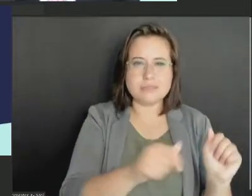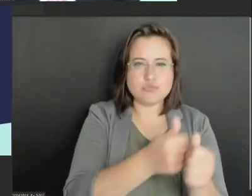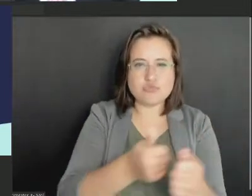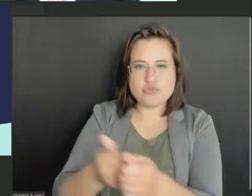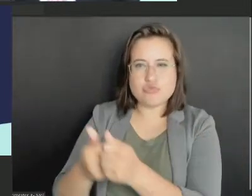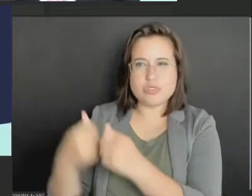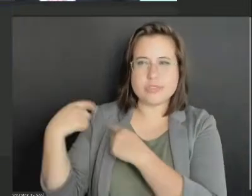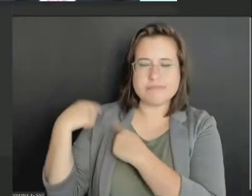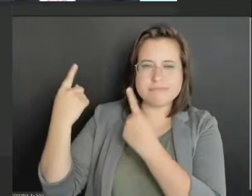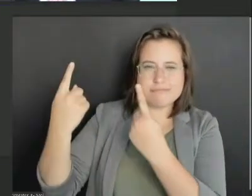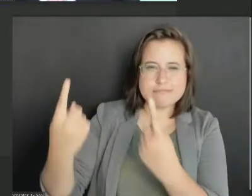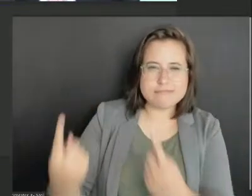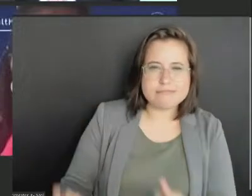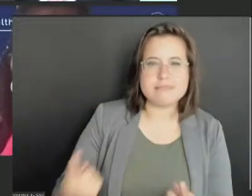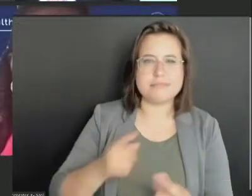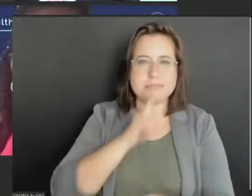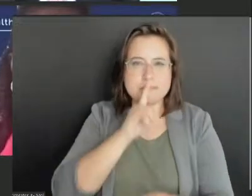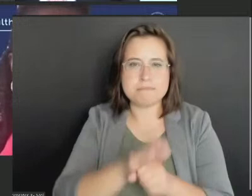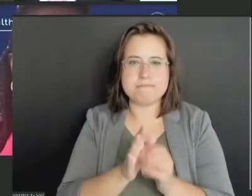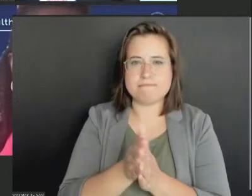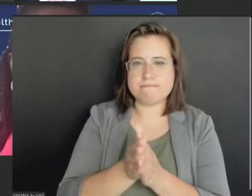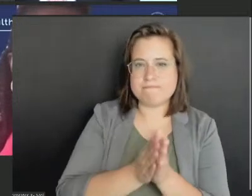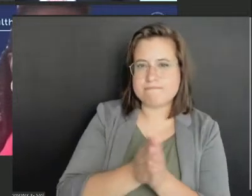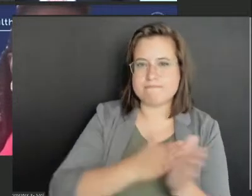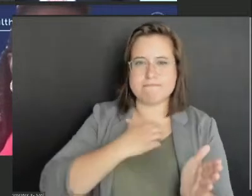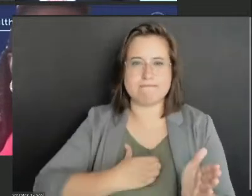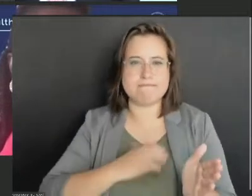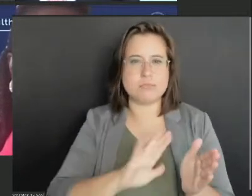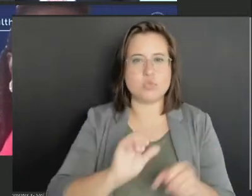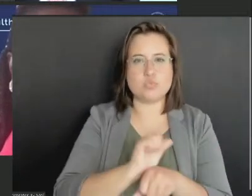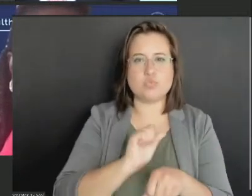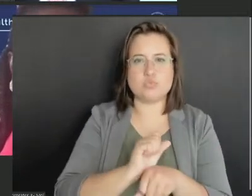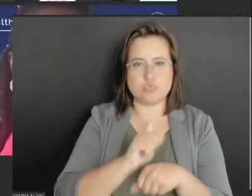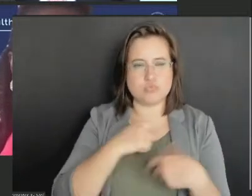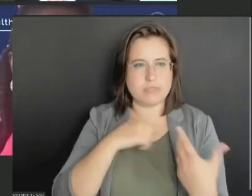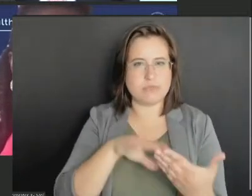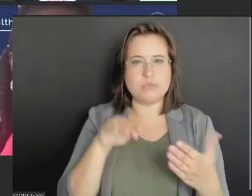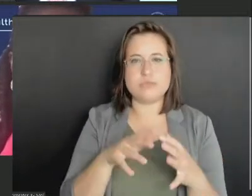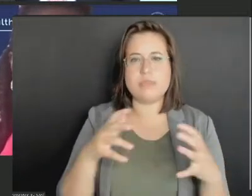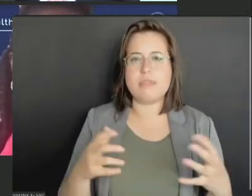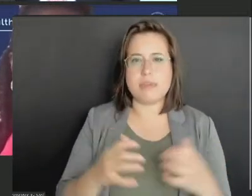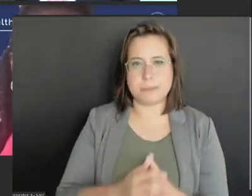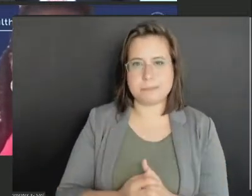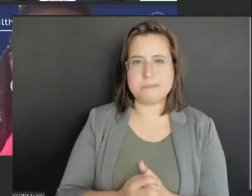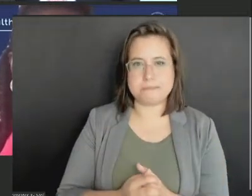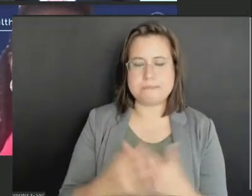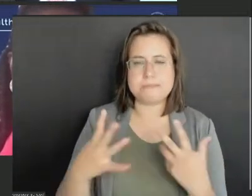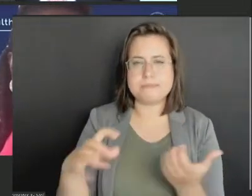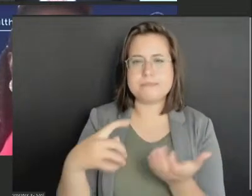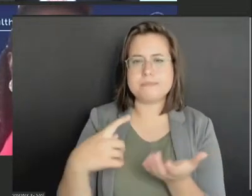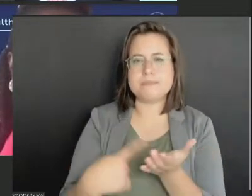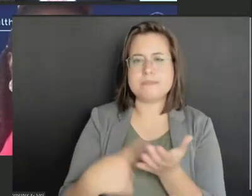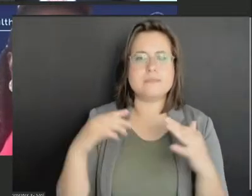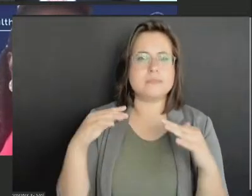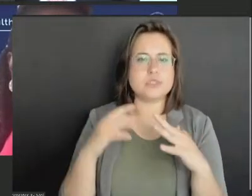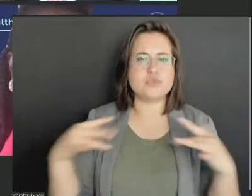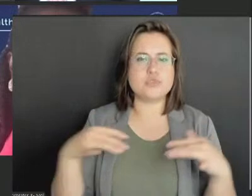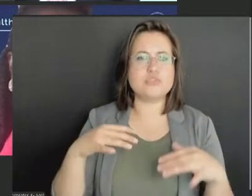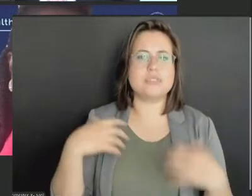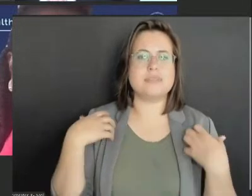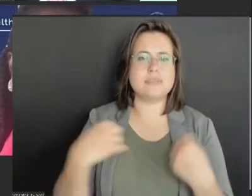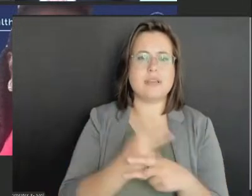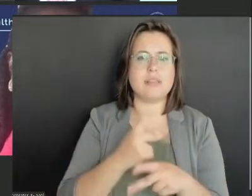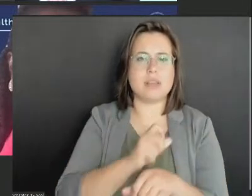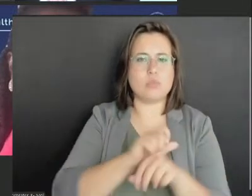commitment to their work, and I've learned a great deal from them. I want to speak about increasing capacity and diversity of the healthcare workforce, something I've